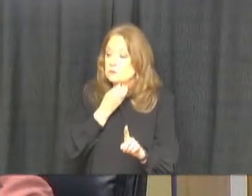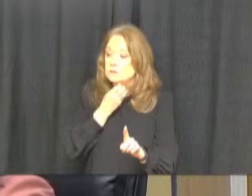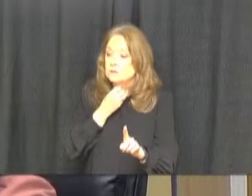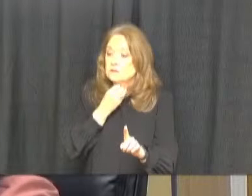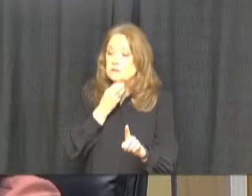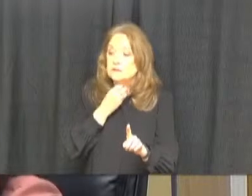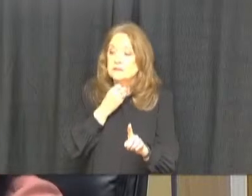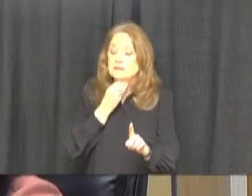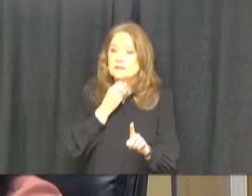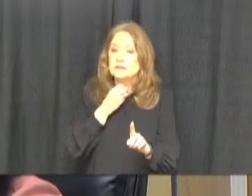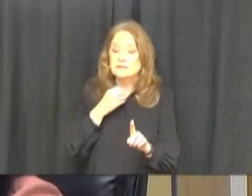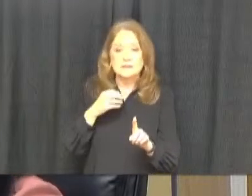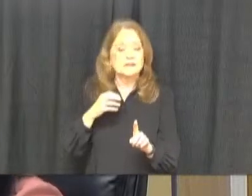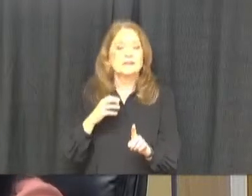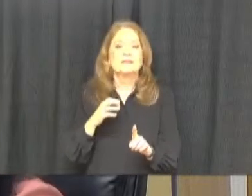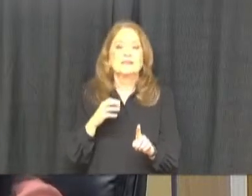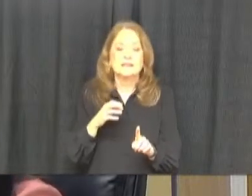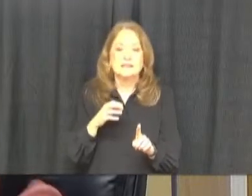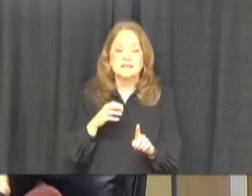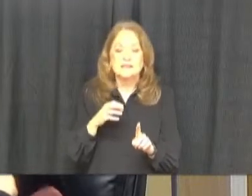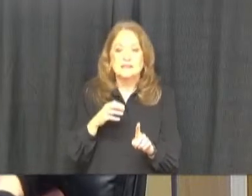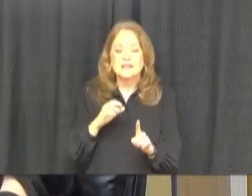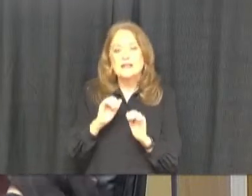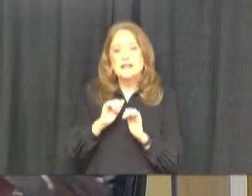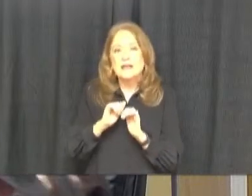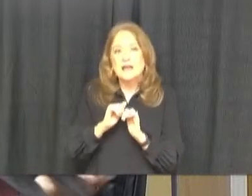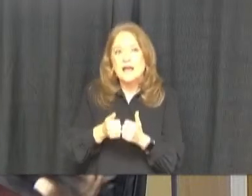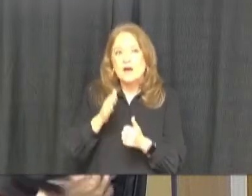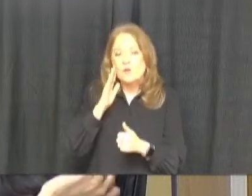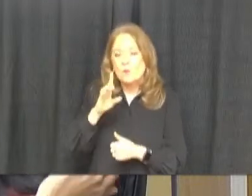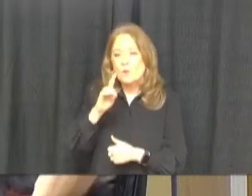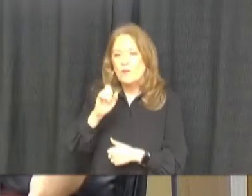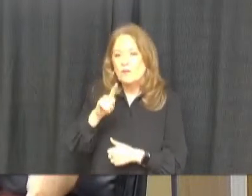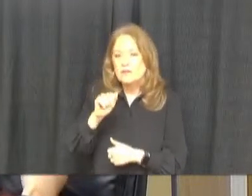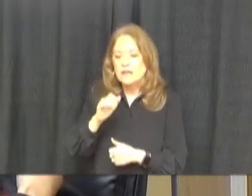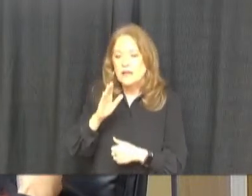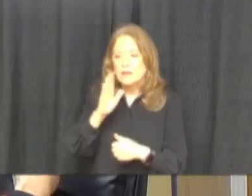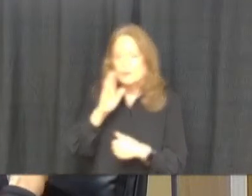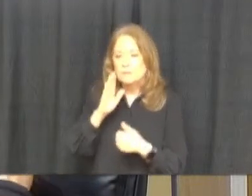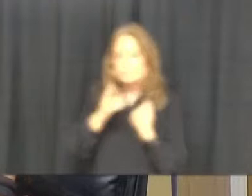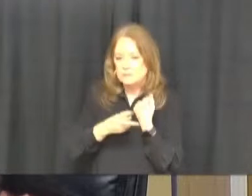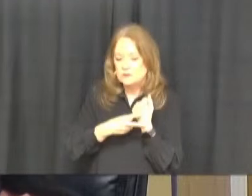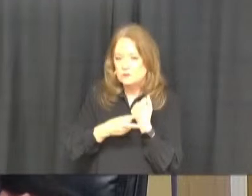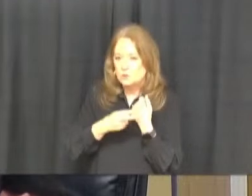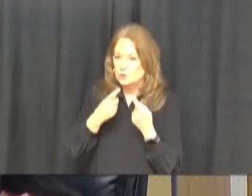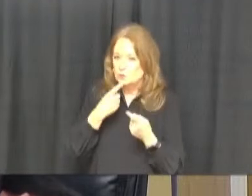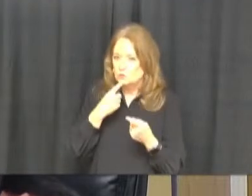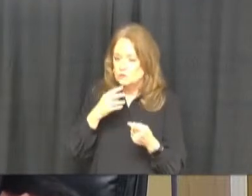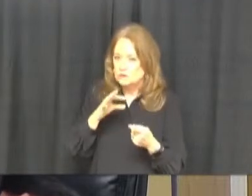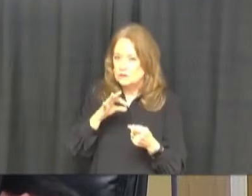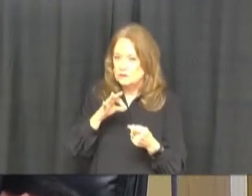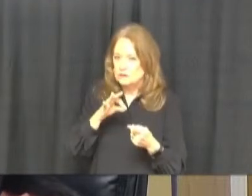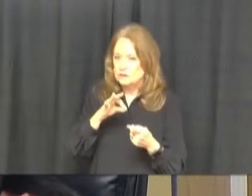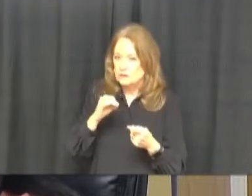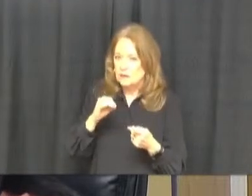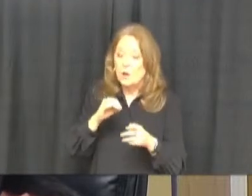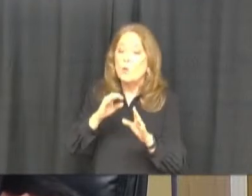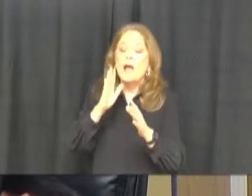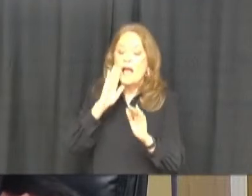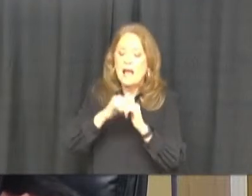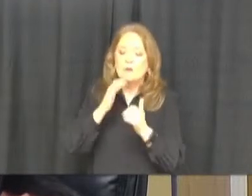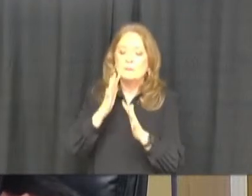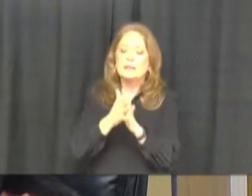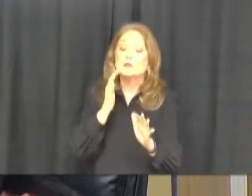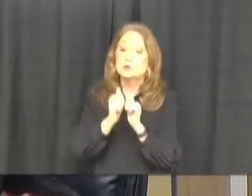but it keeps coming up. How will the data be destroyed? You said in 90 days that it's destroyed if there's